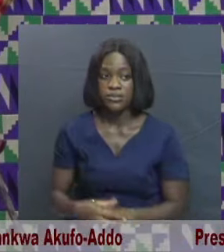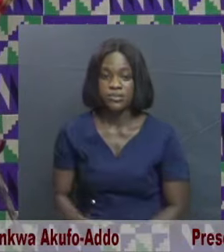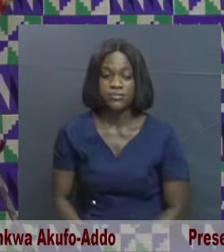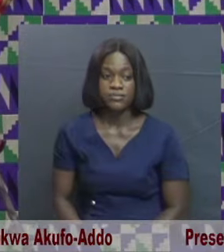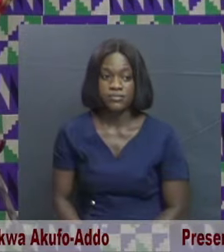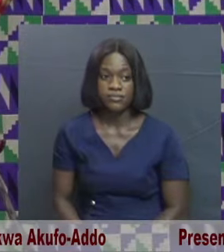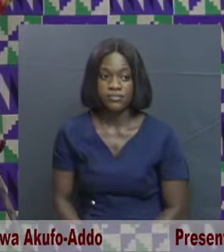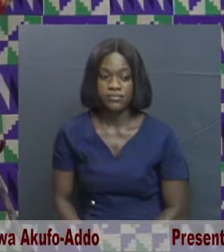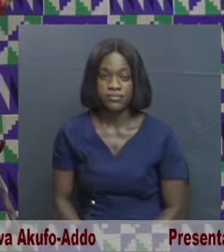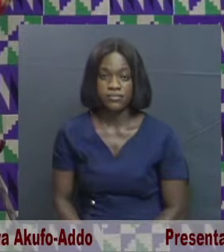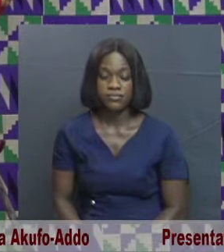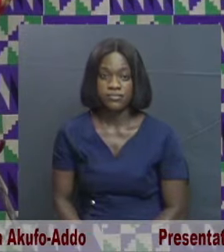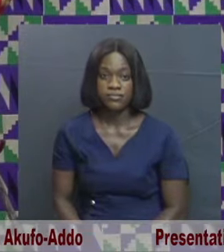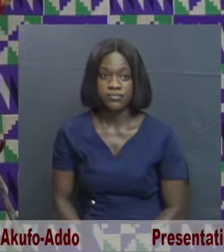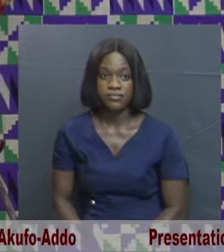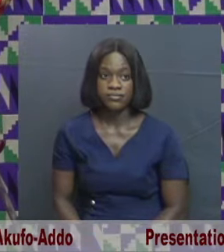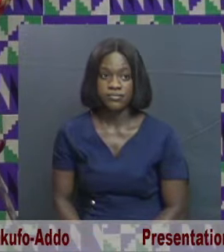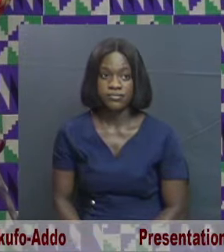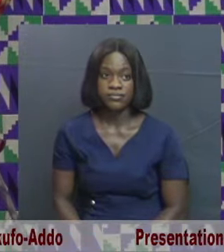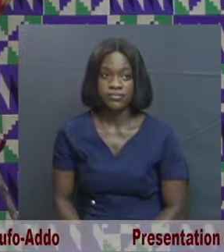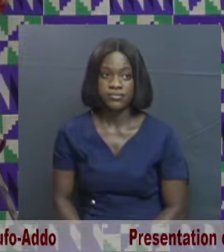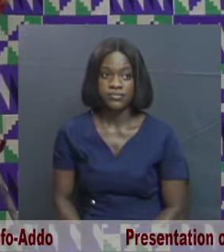CS in